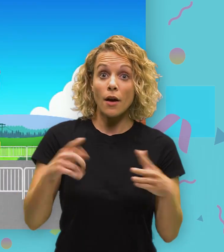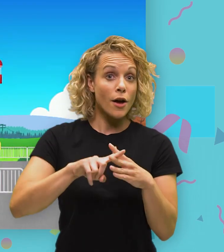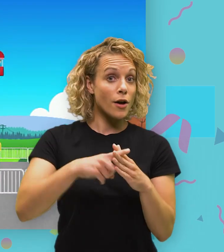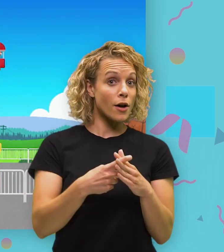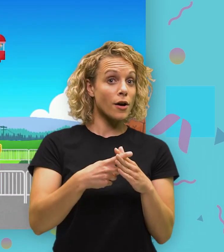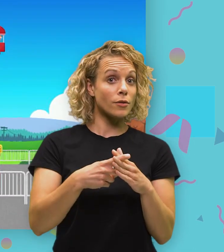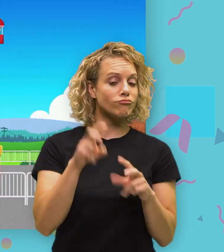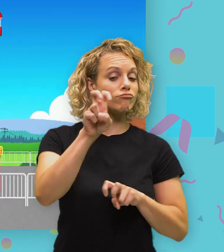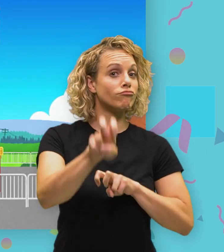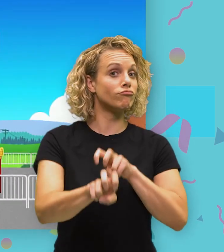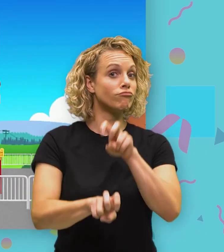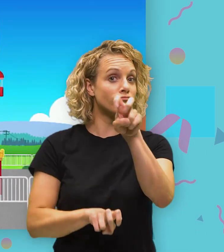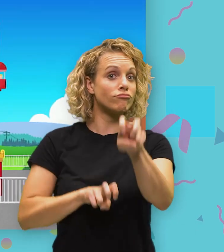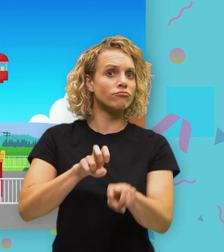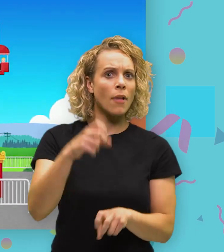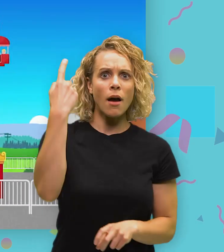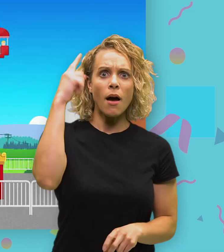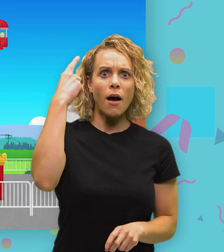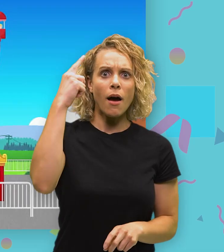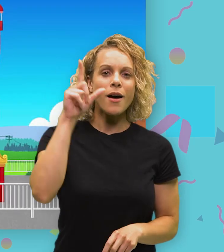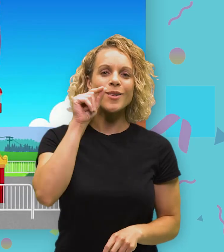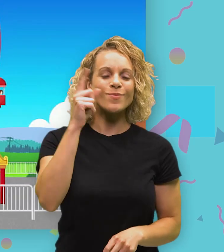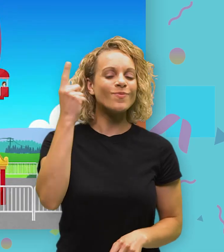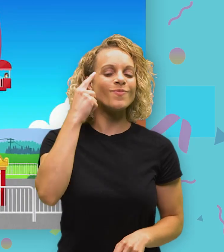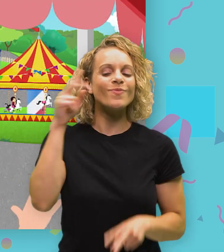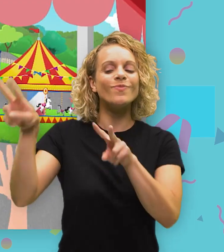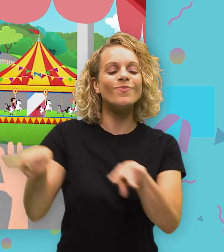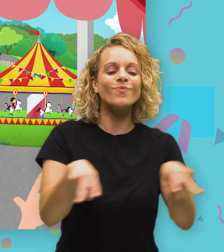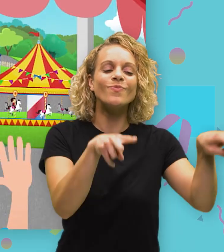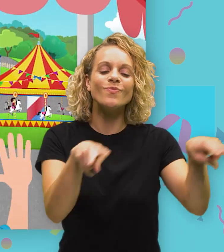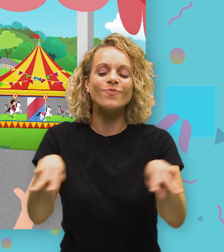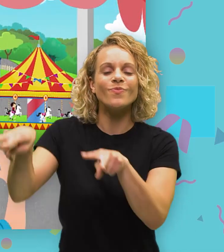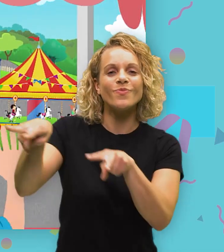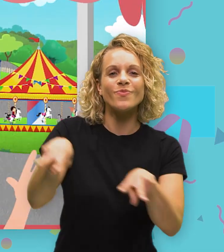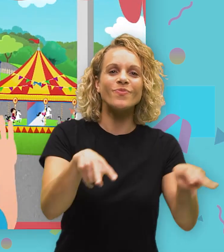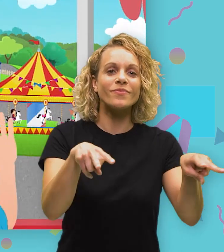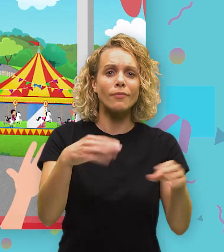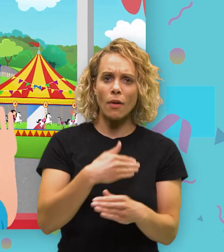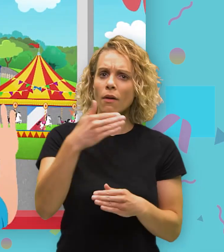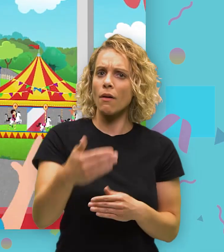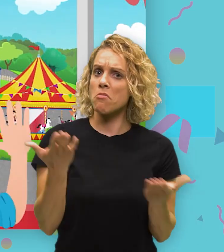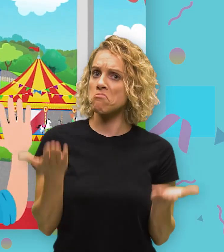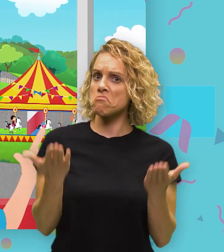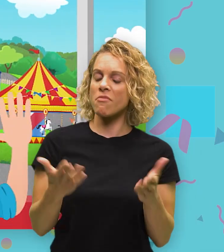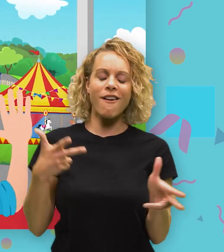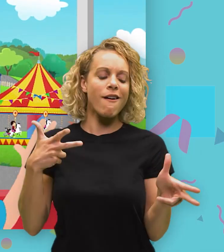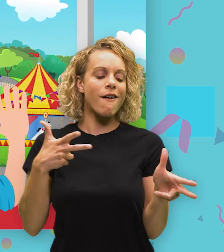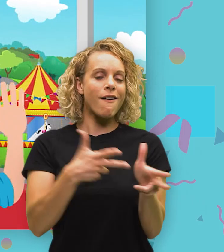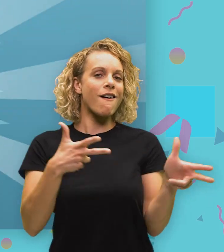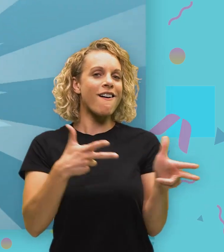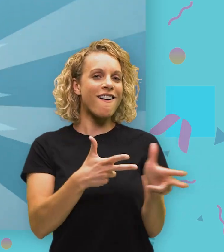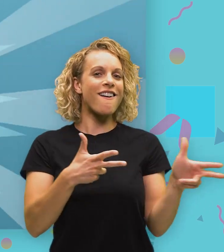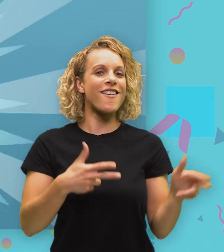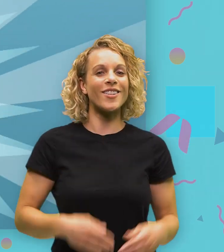We should start with Ferris wheel so we can get a bird's eye view. Then maybe we'll go